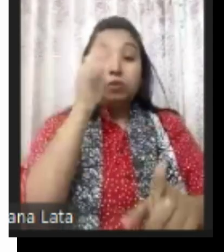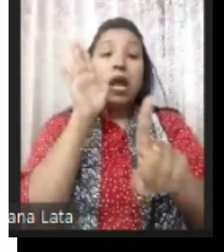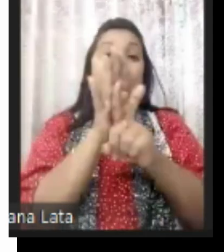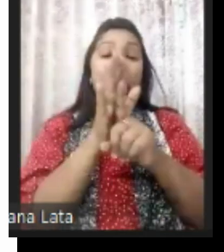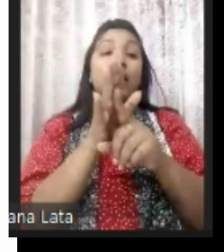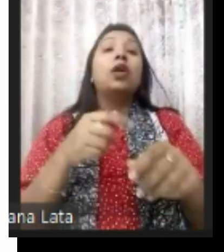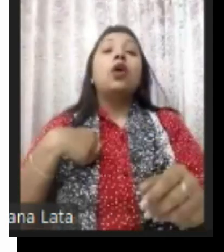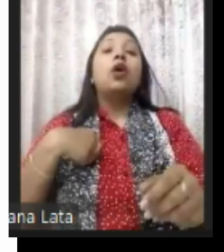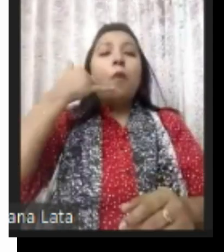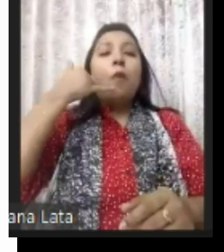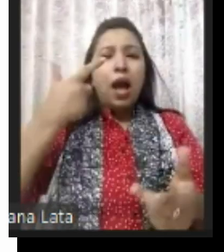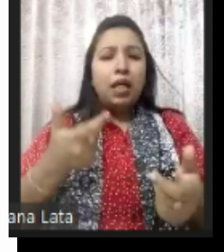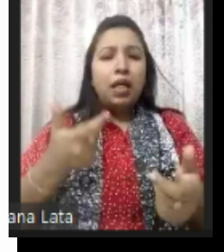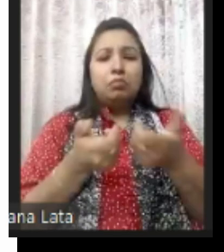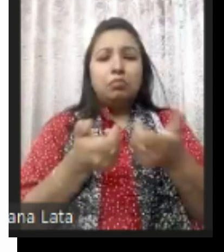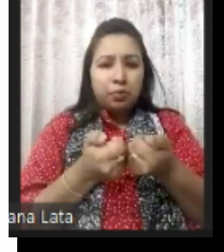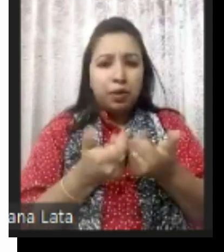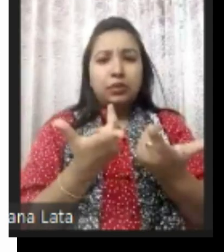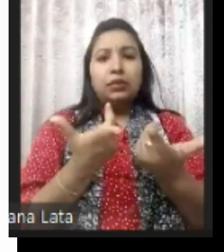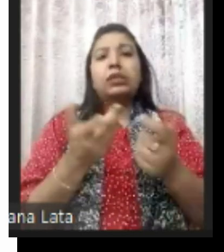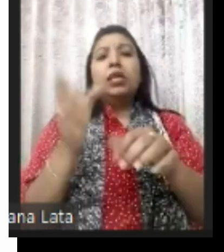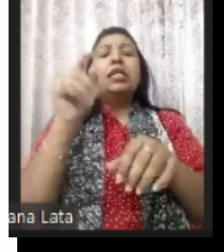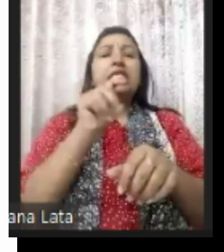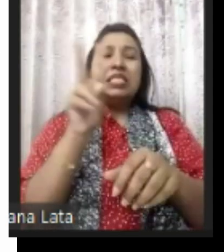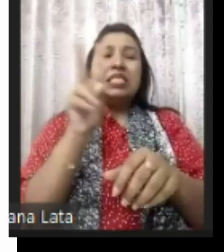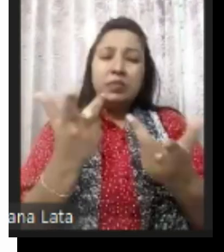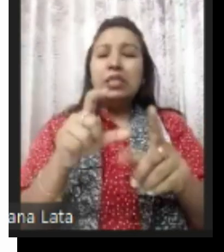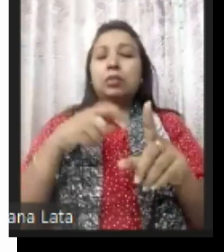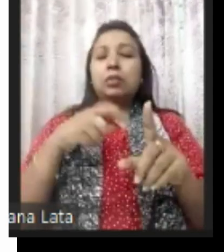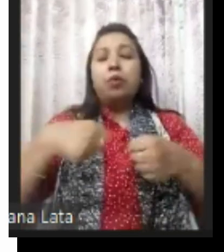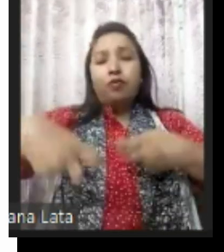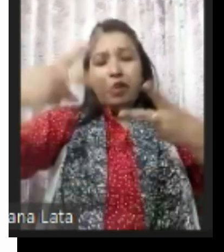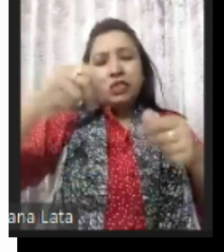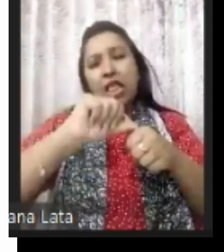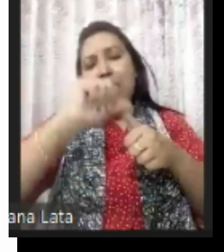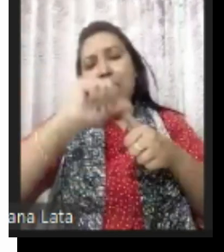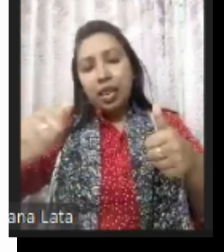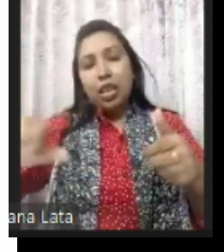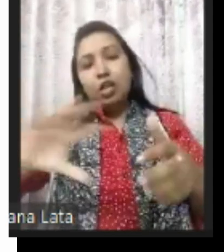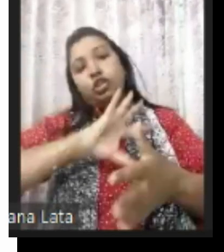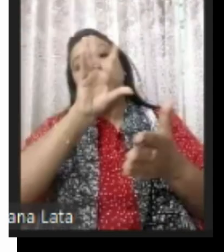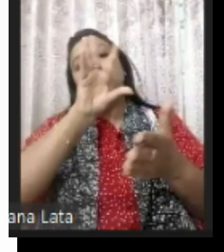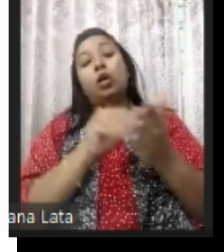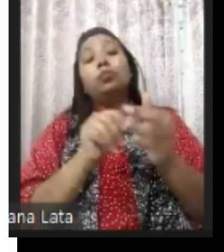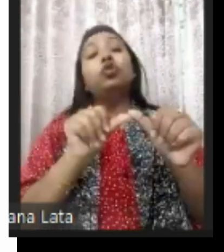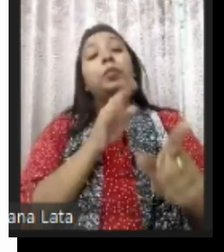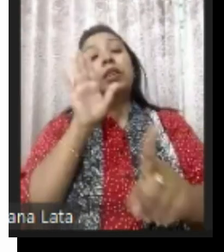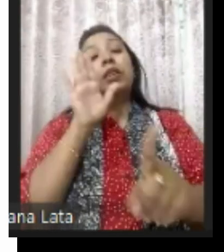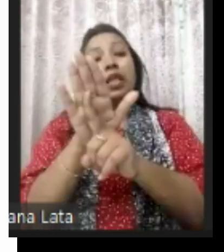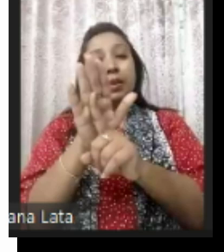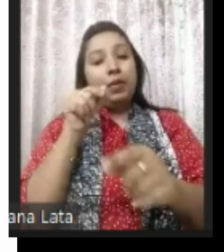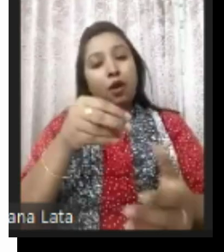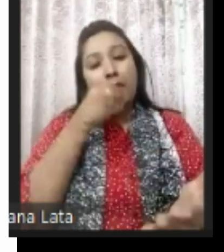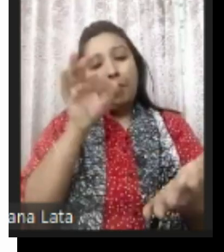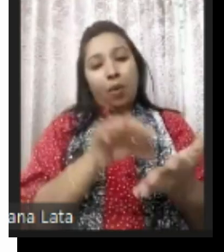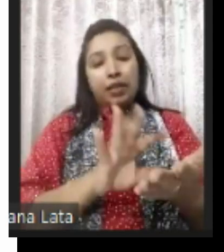implement that, then there will be no discrimination for people with disabilities. So this is the legal commitment of the Bangladesh government. Third is the global